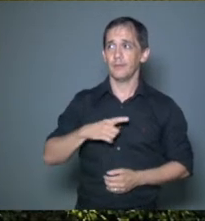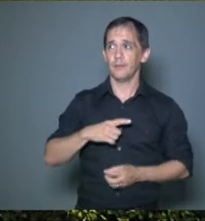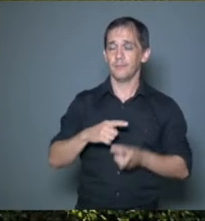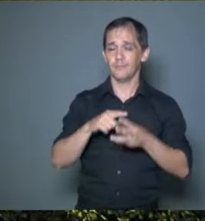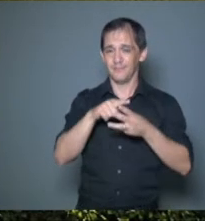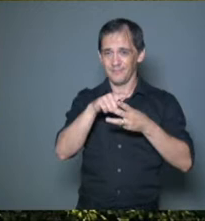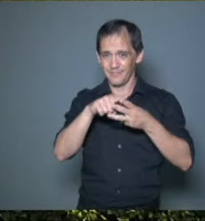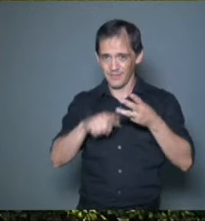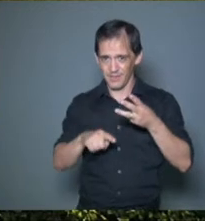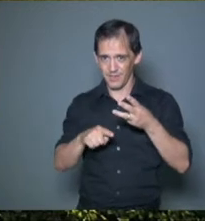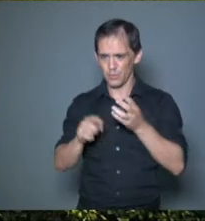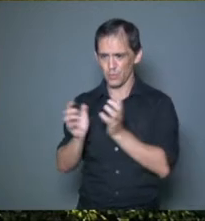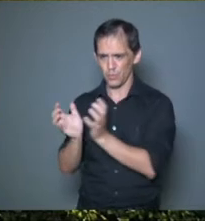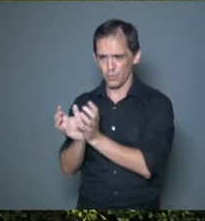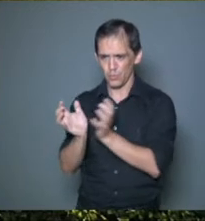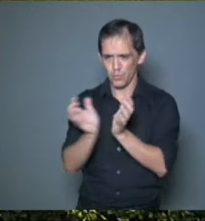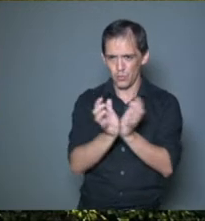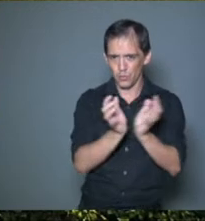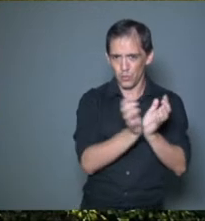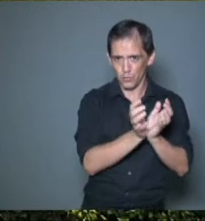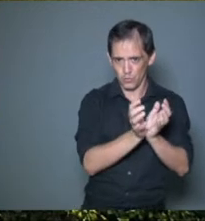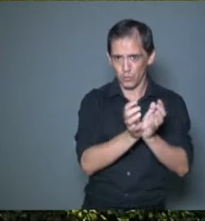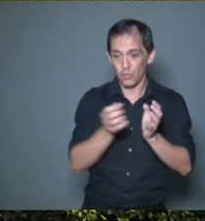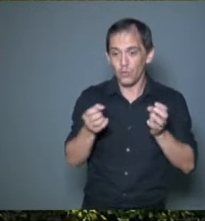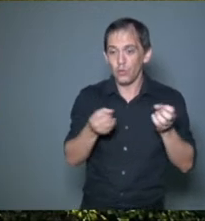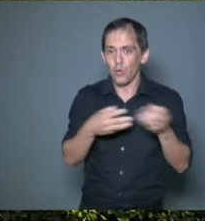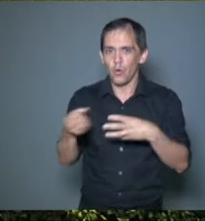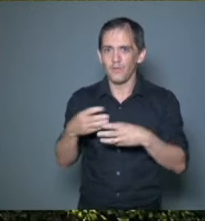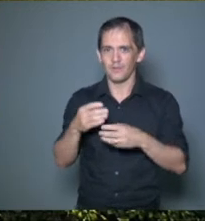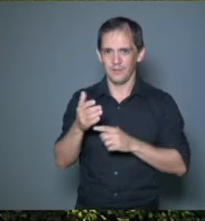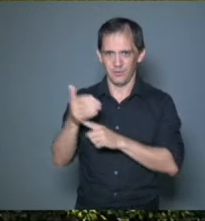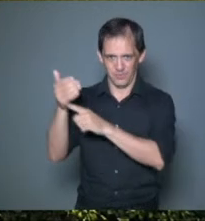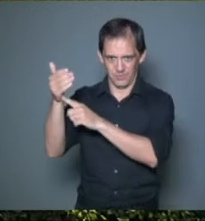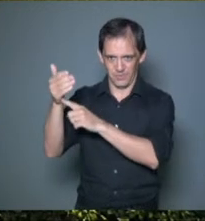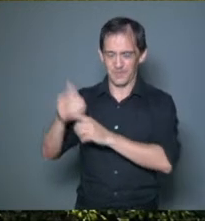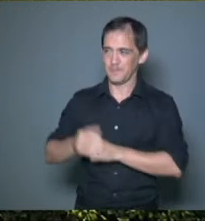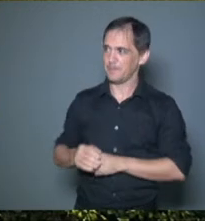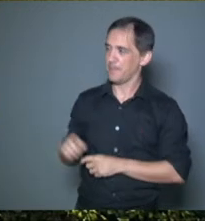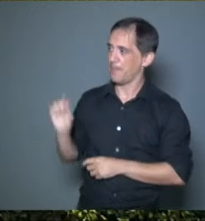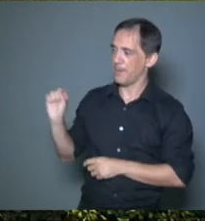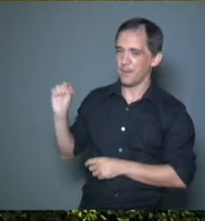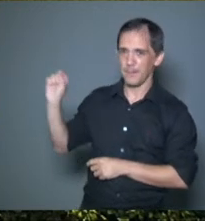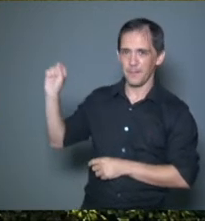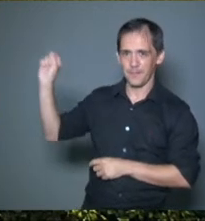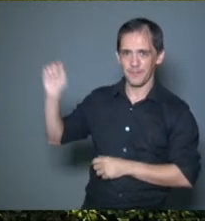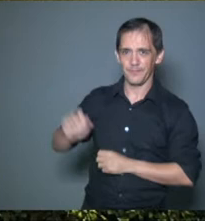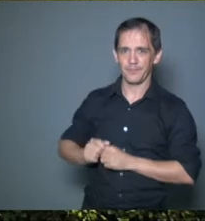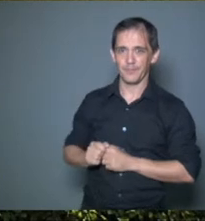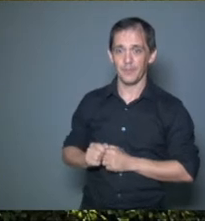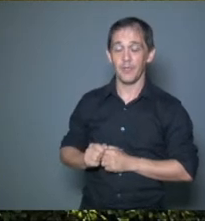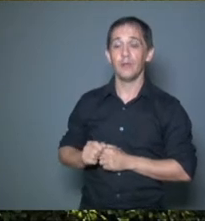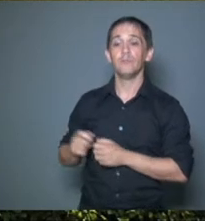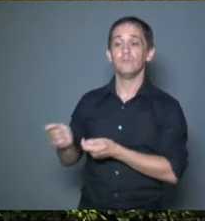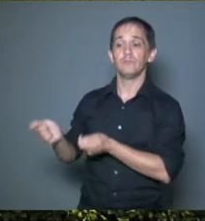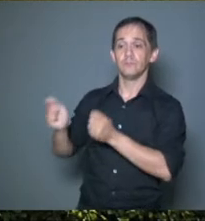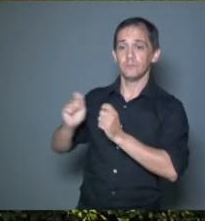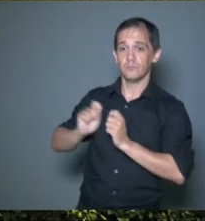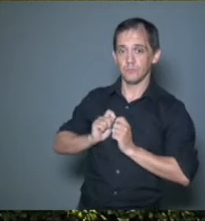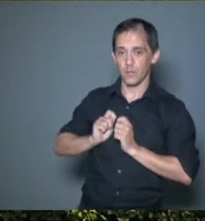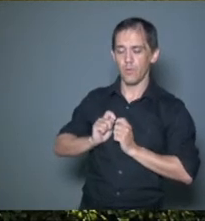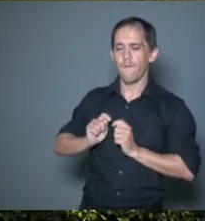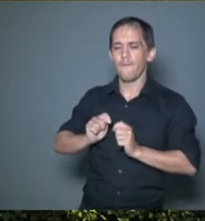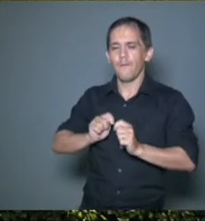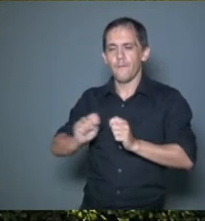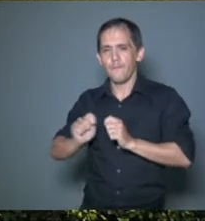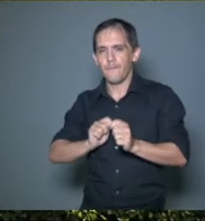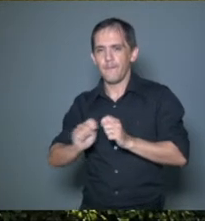So here we see basically three groups of new technologies. And in the last